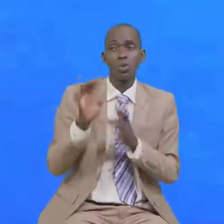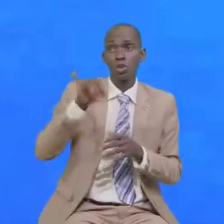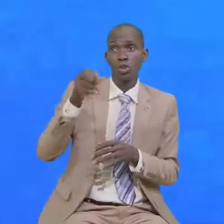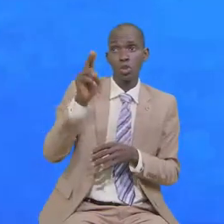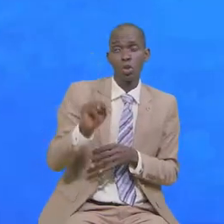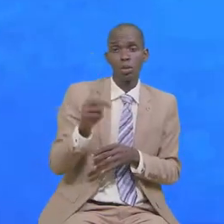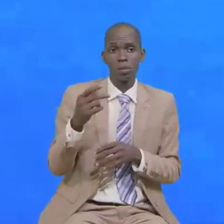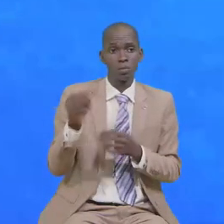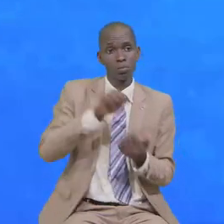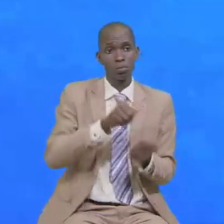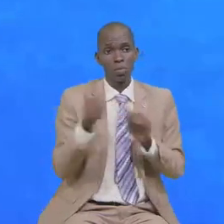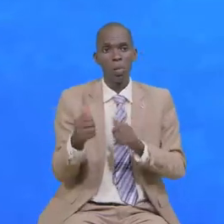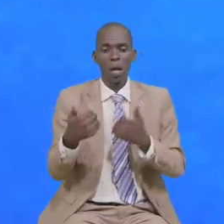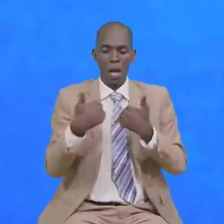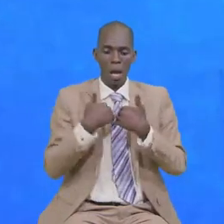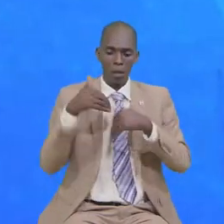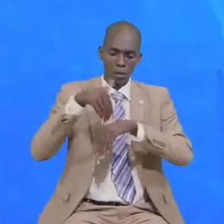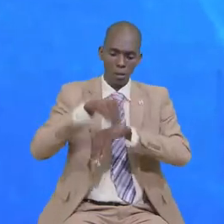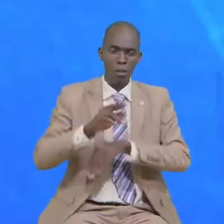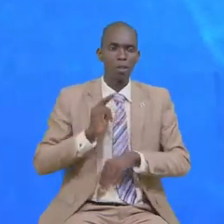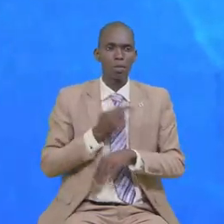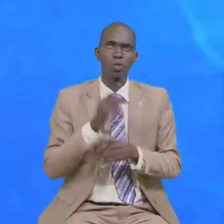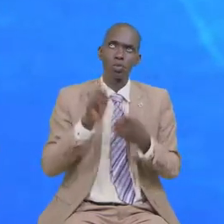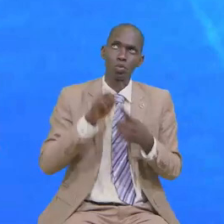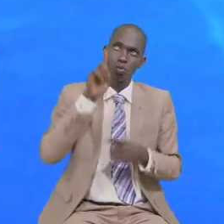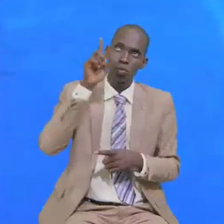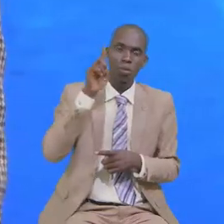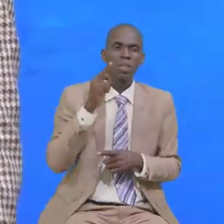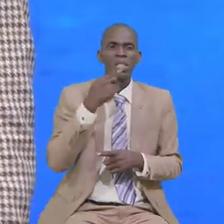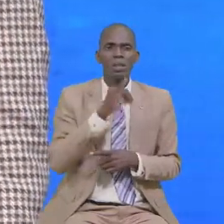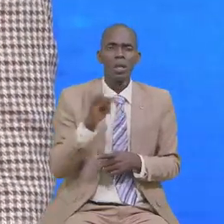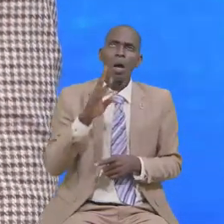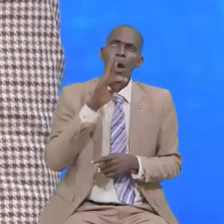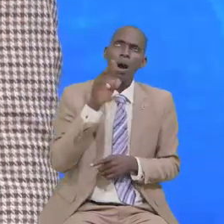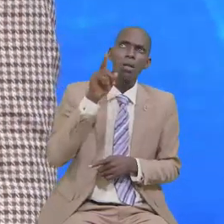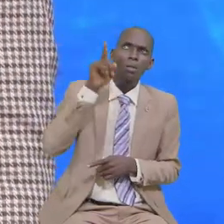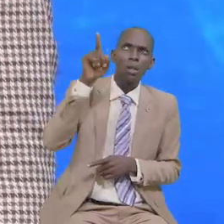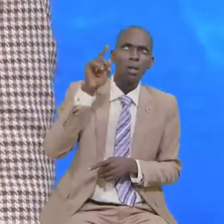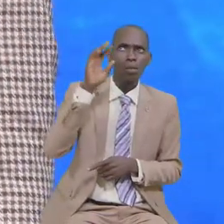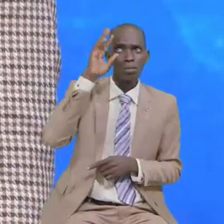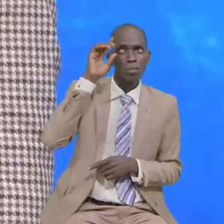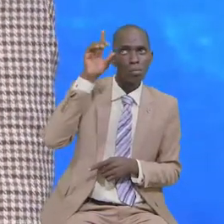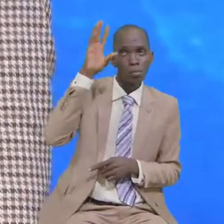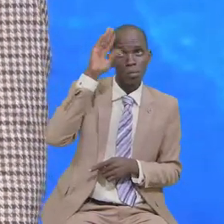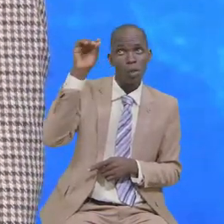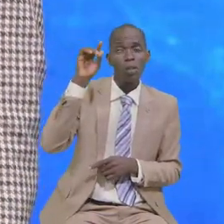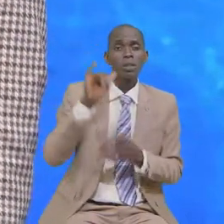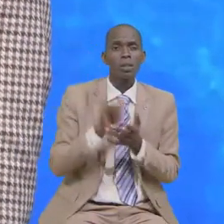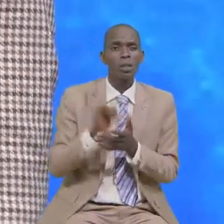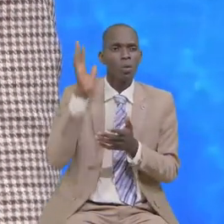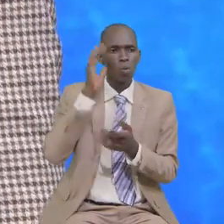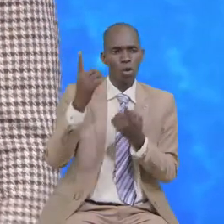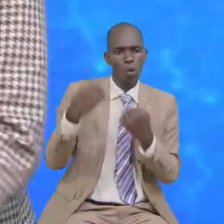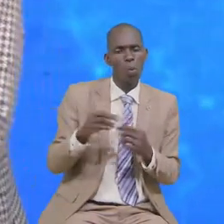John the Baptist, has sent us unto thee, saying, art thou he that shall come, or look we